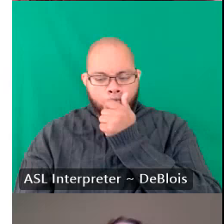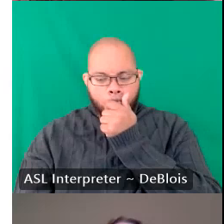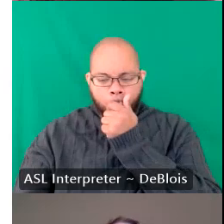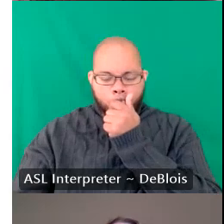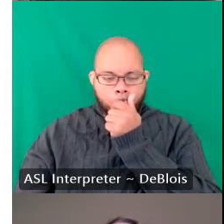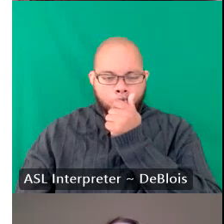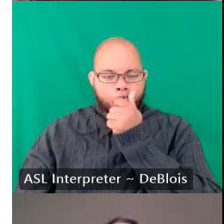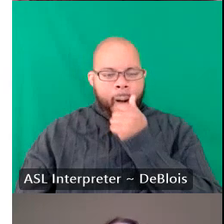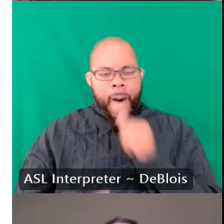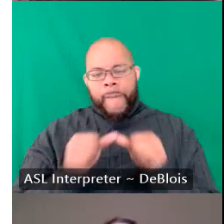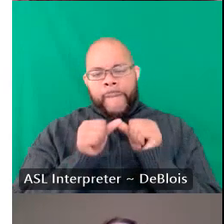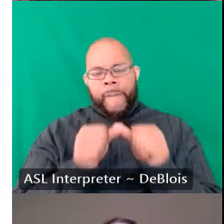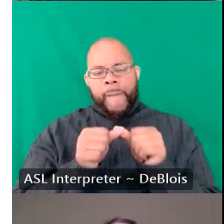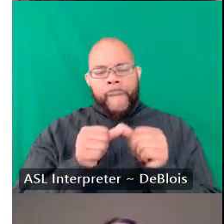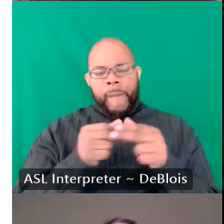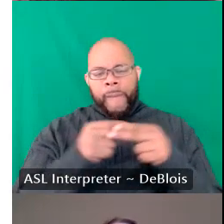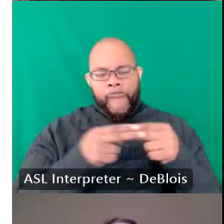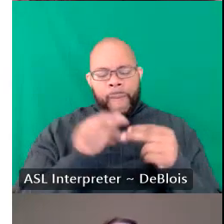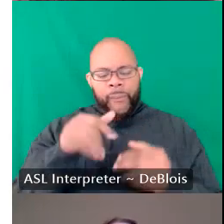This is continued slide.